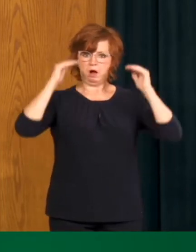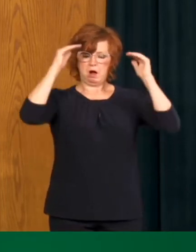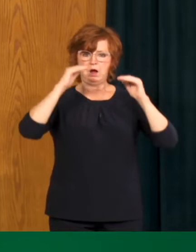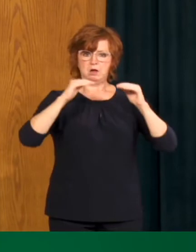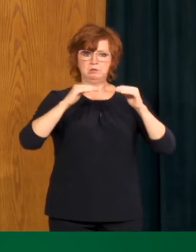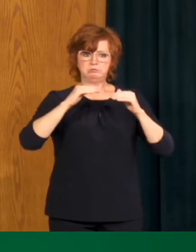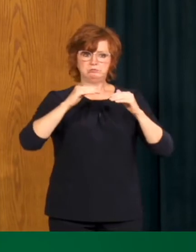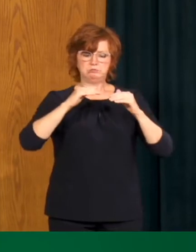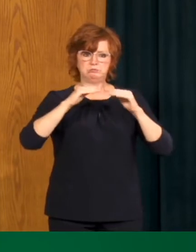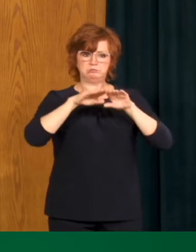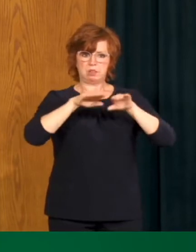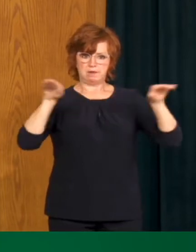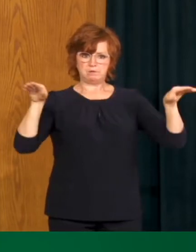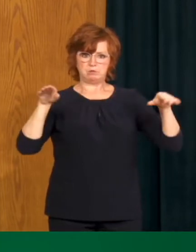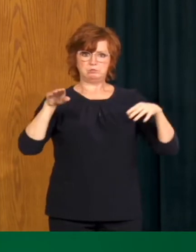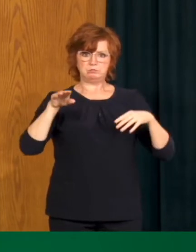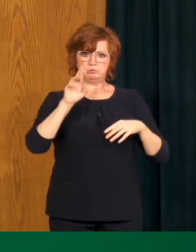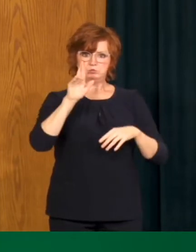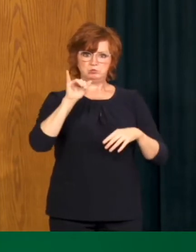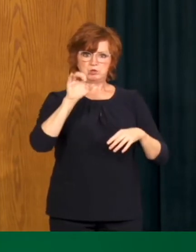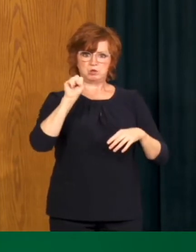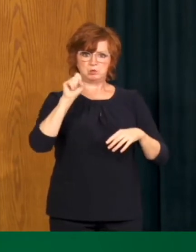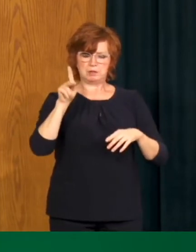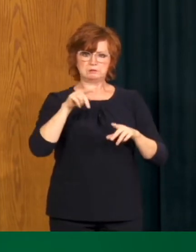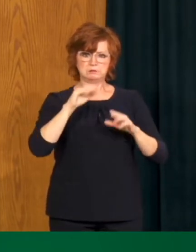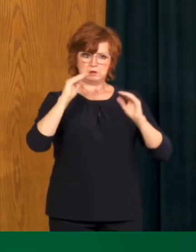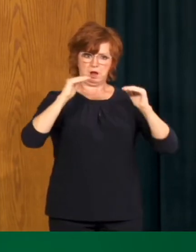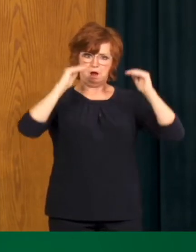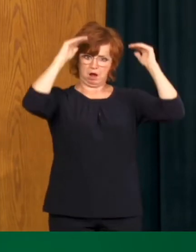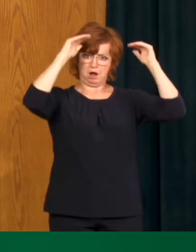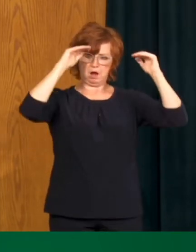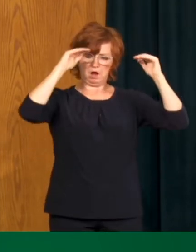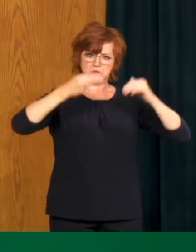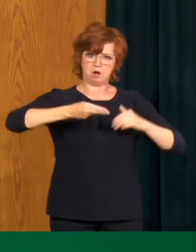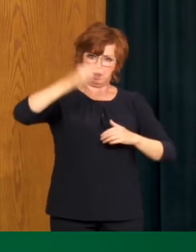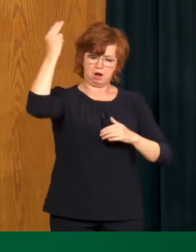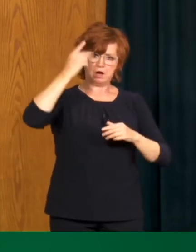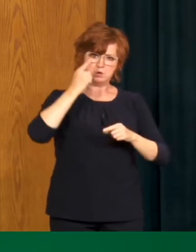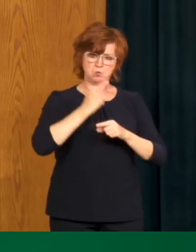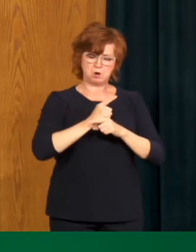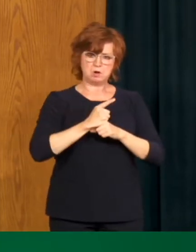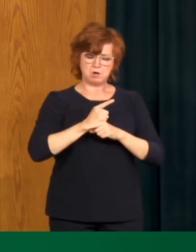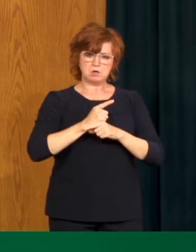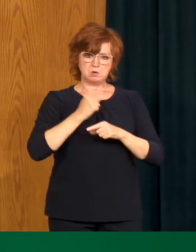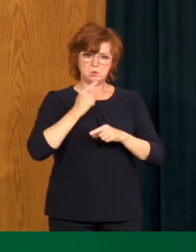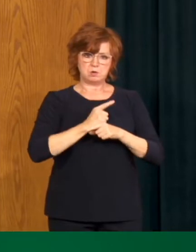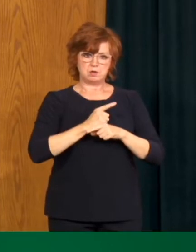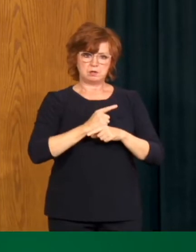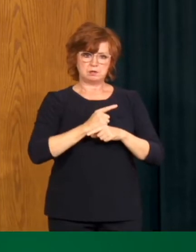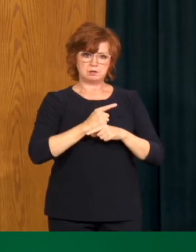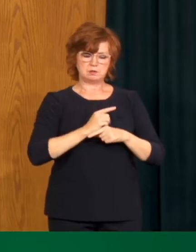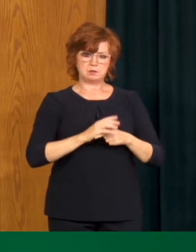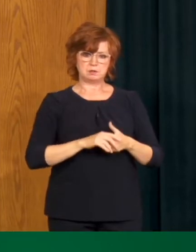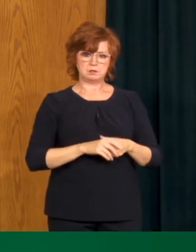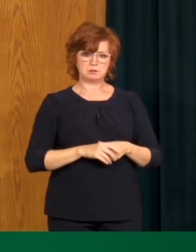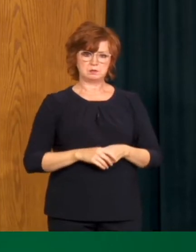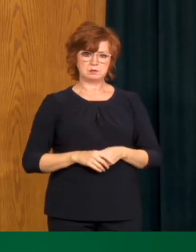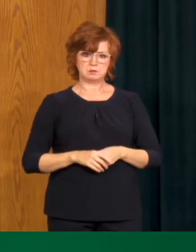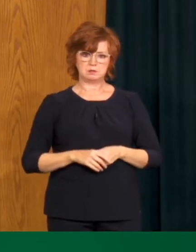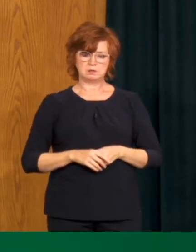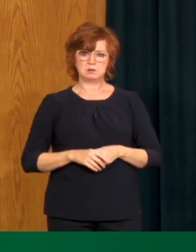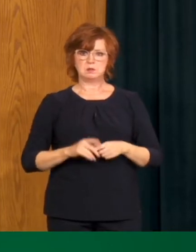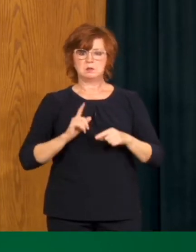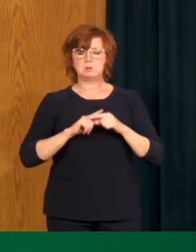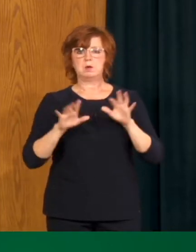cases. With respect to the spread, I mean, again, how we do with respect to contact tracing and tracking down these cases, and